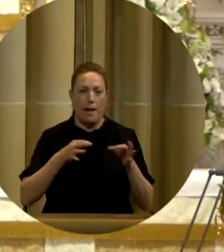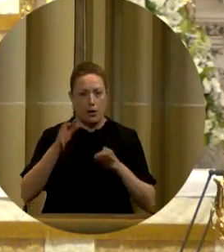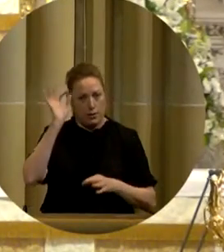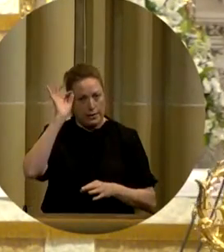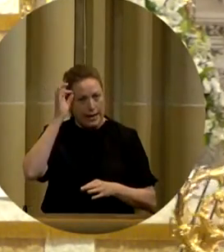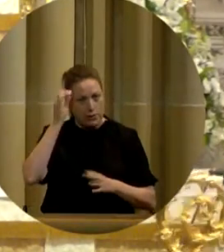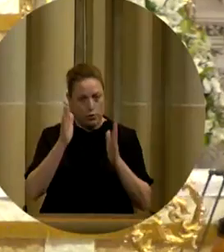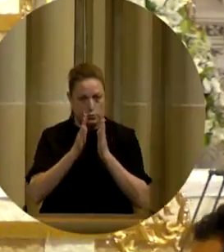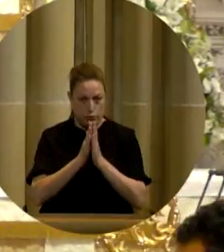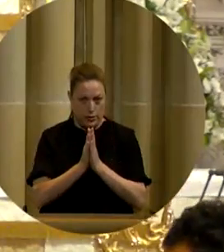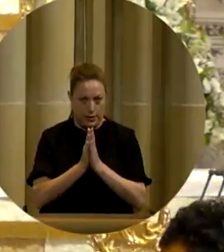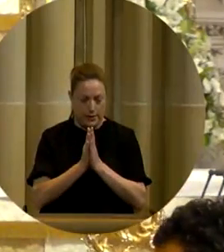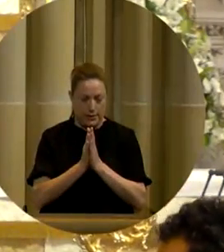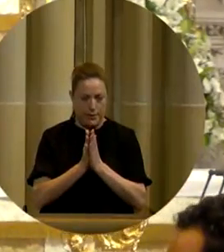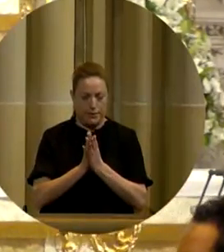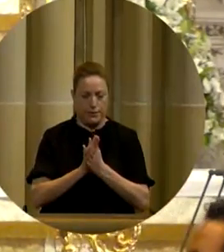us.